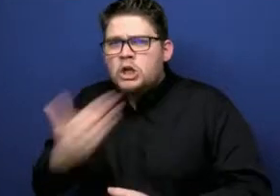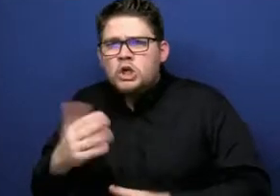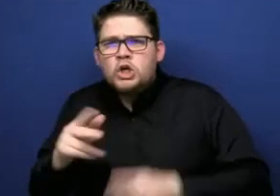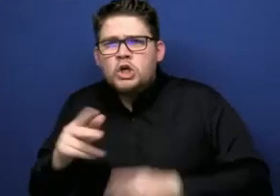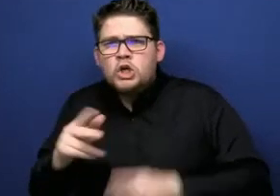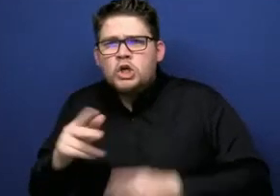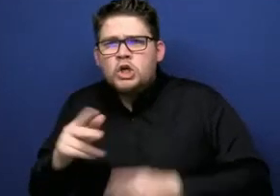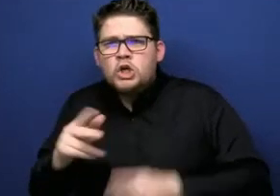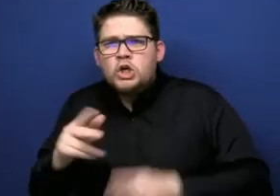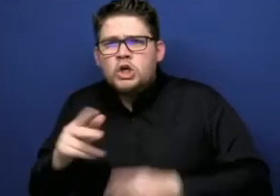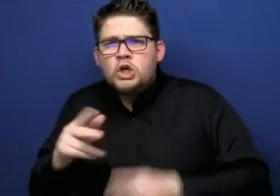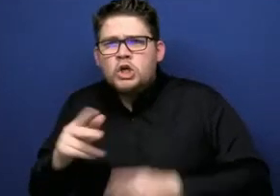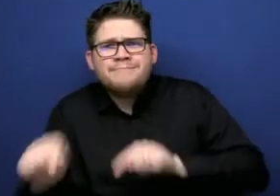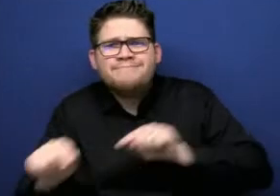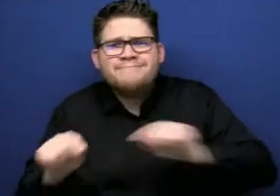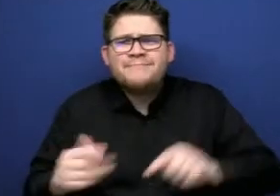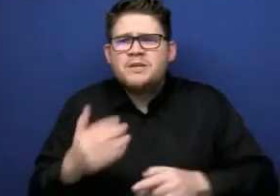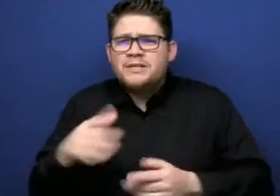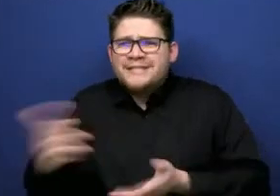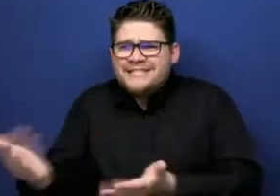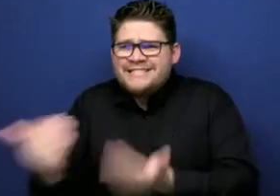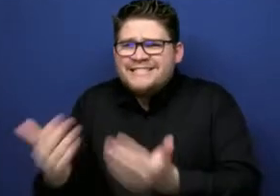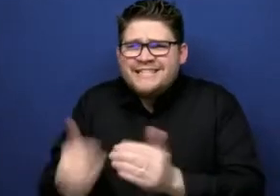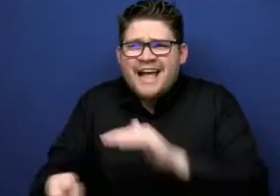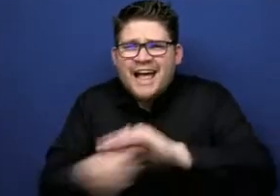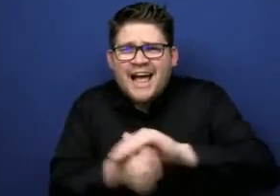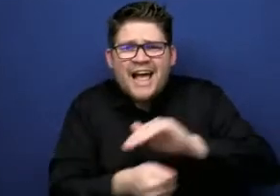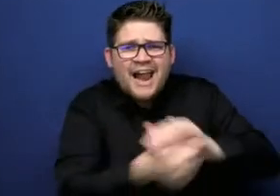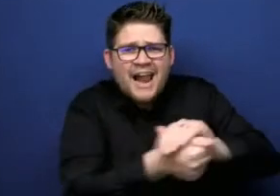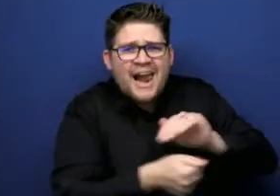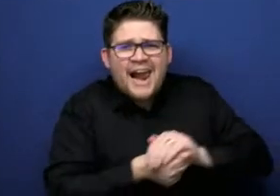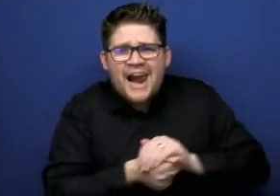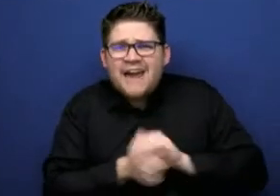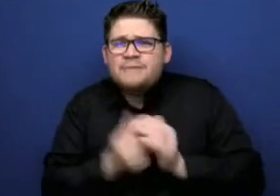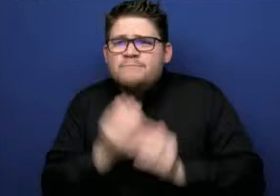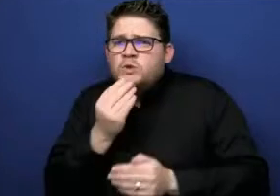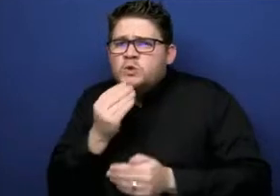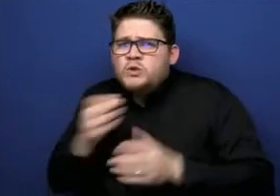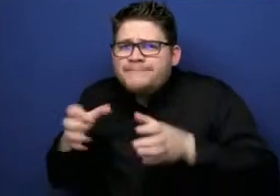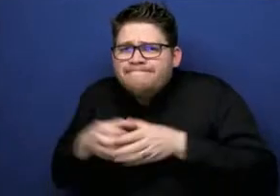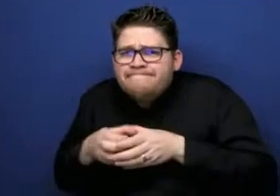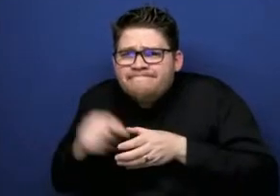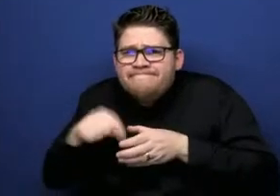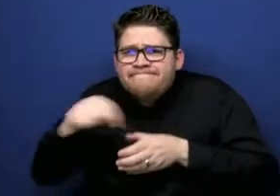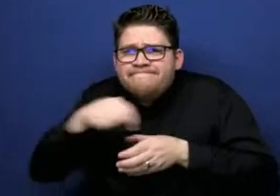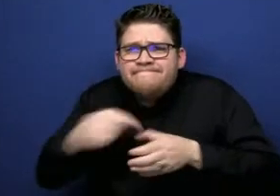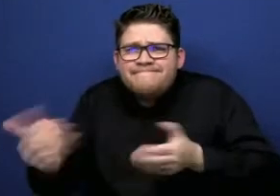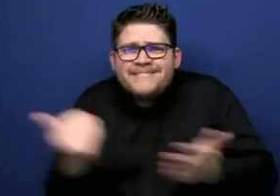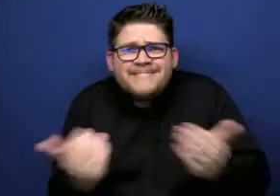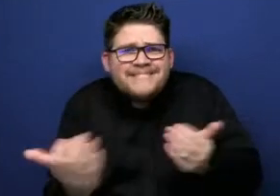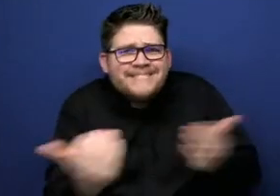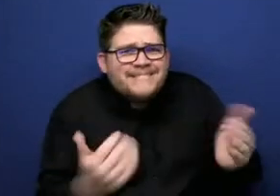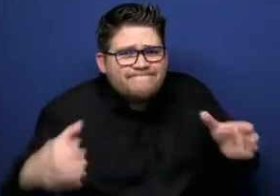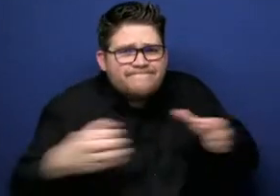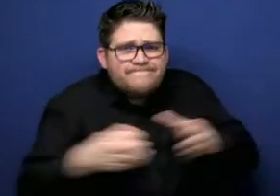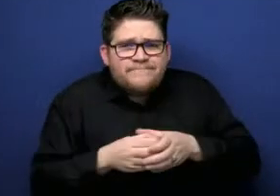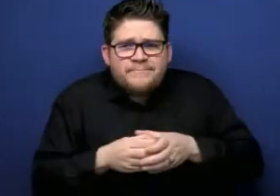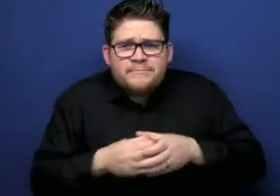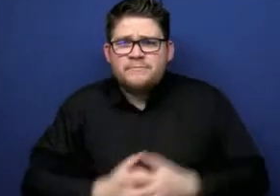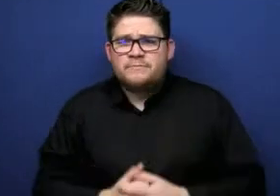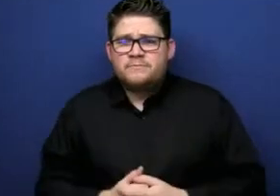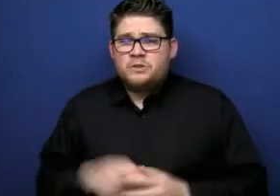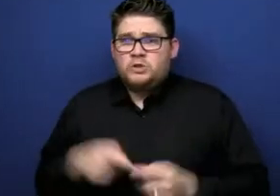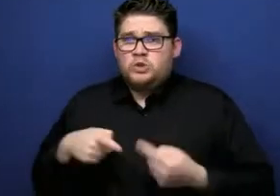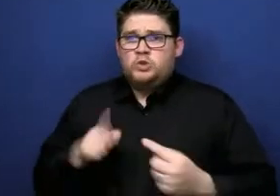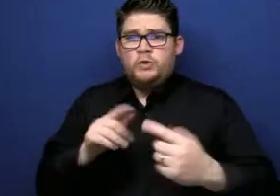from the Shoah, amidst the horrors and atrocities, there are tales of love, hope, and bravery, including with the